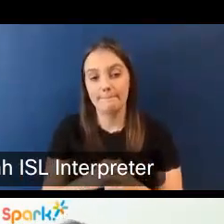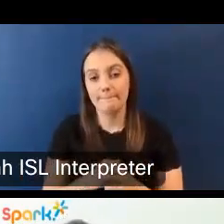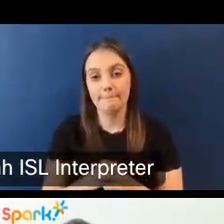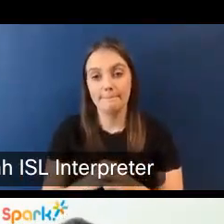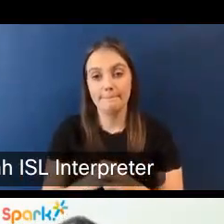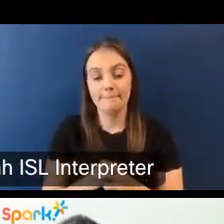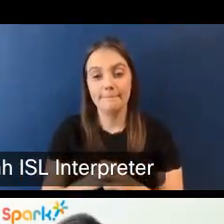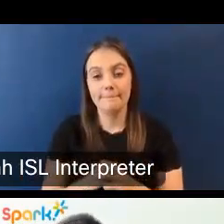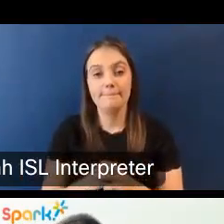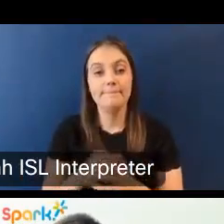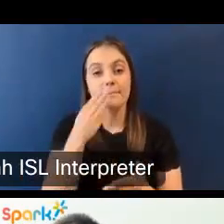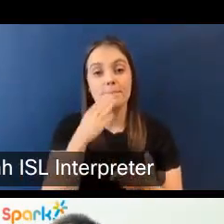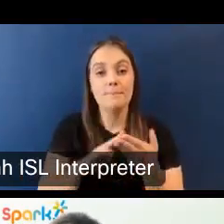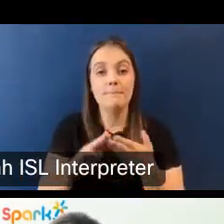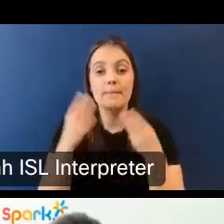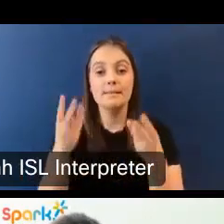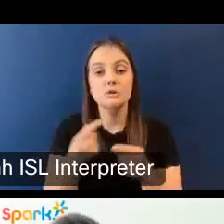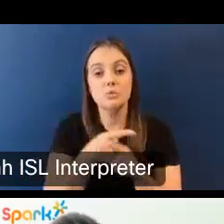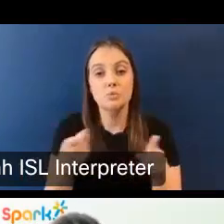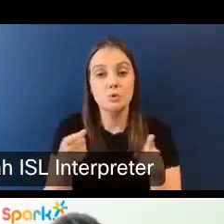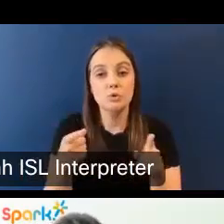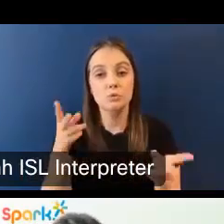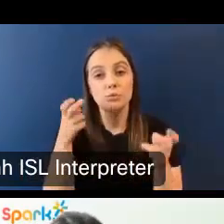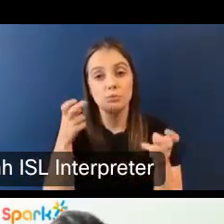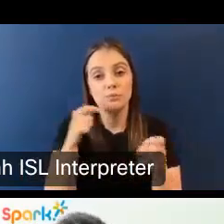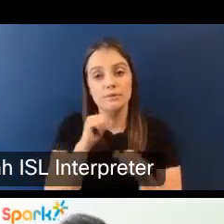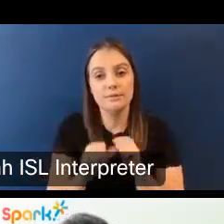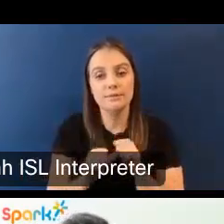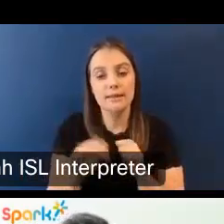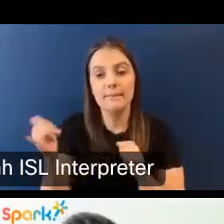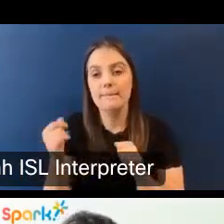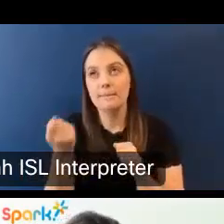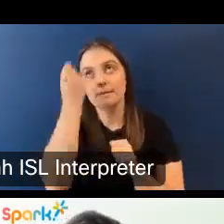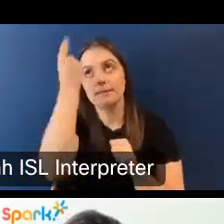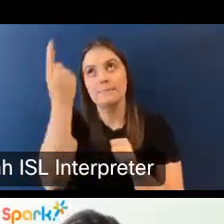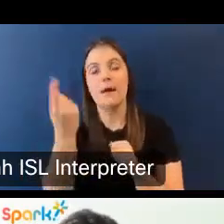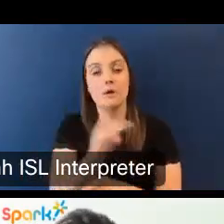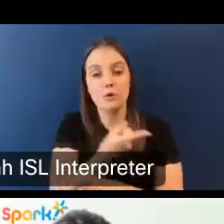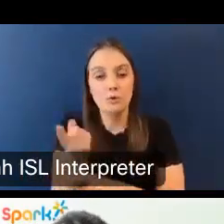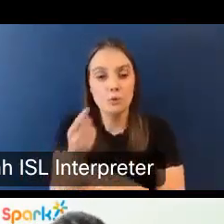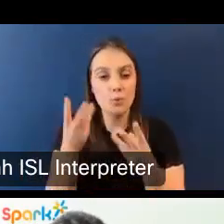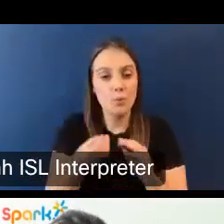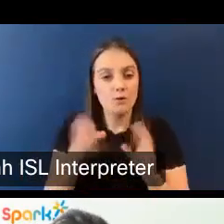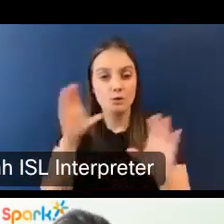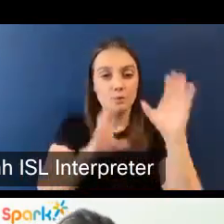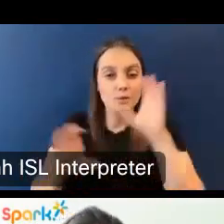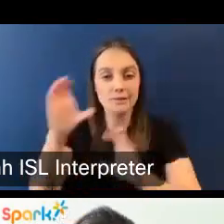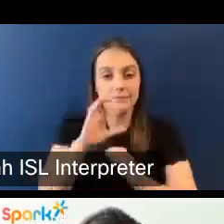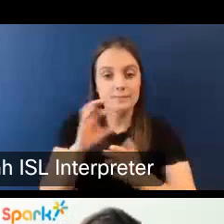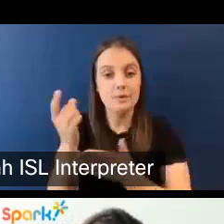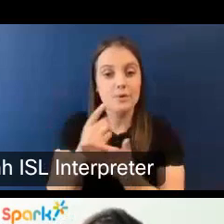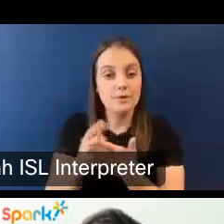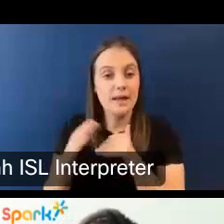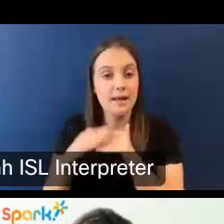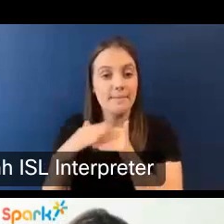The takeaway message that we want you to take from today is maybe to inspire you to explore design a little bit further through some